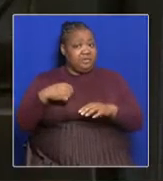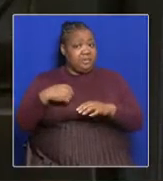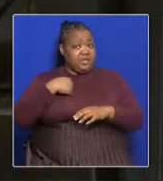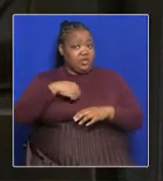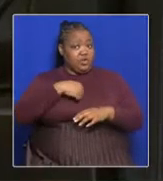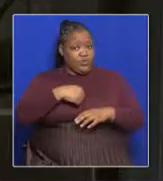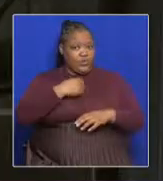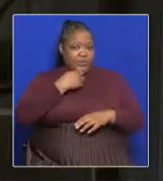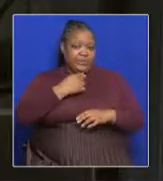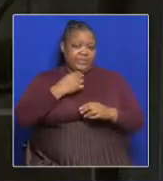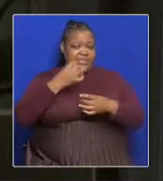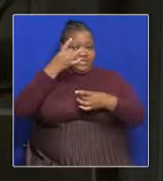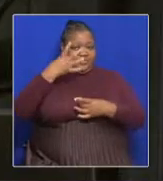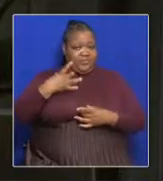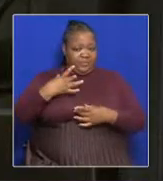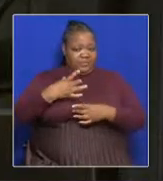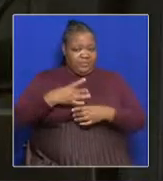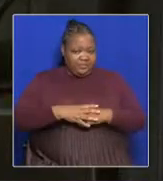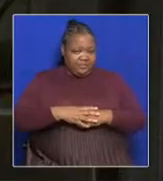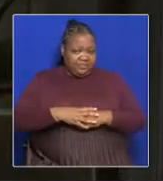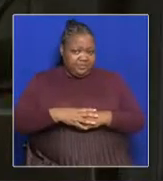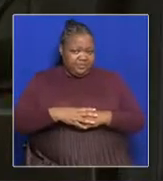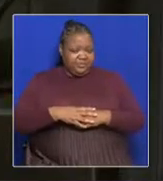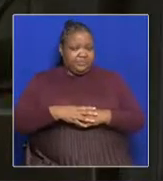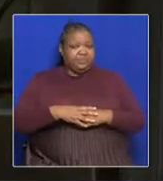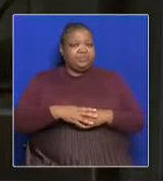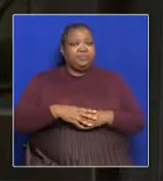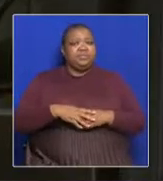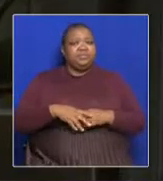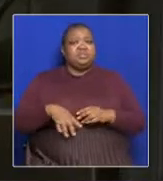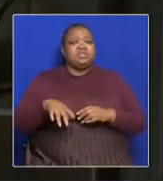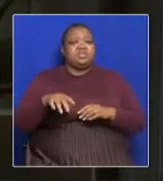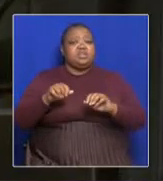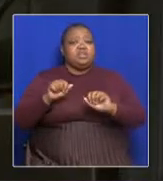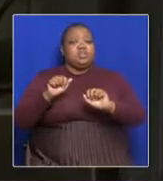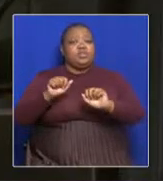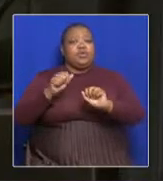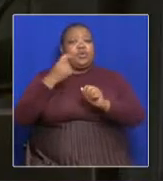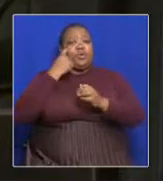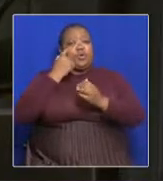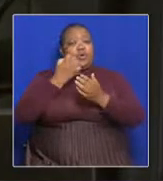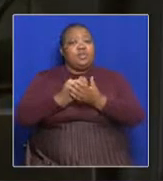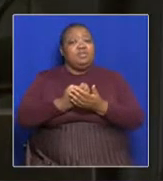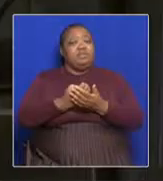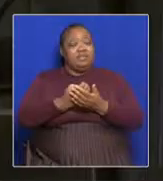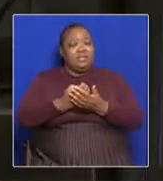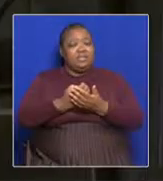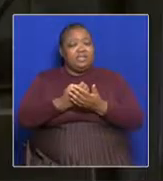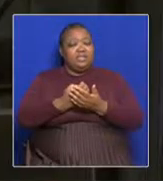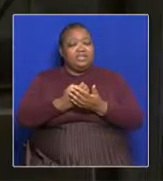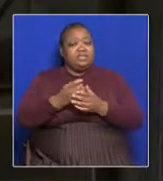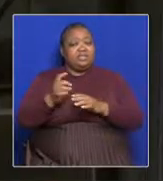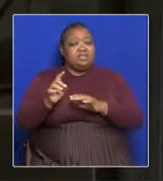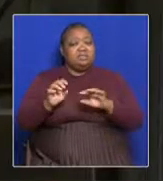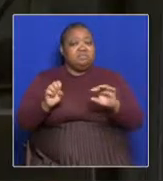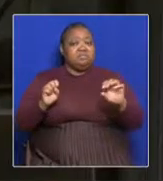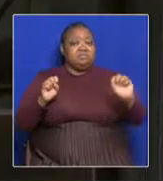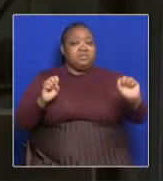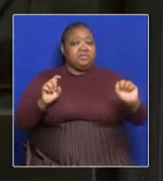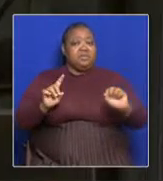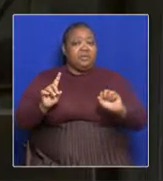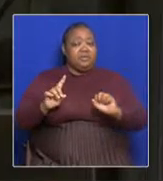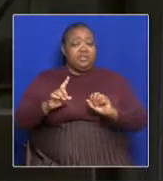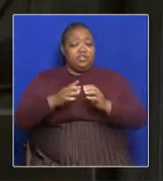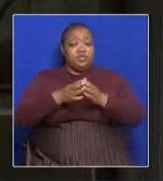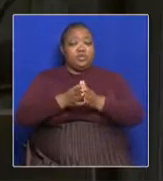evidence. Nowhere is it your evidence that you requested, a request was made to